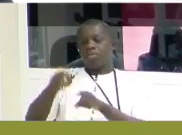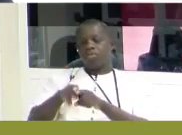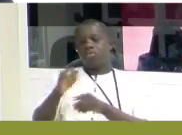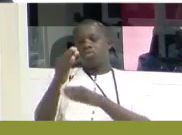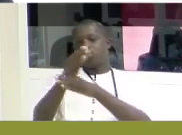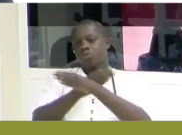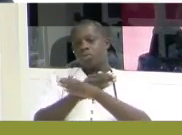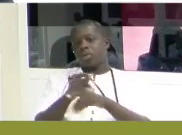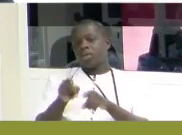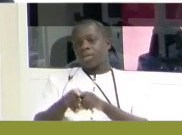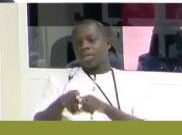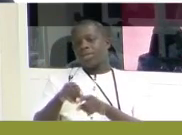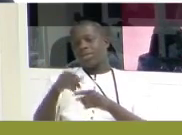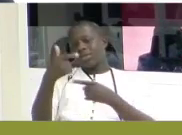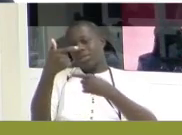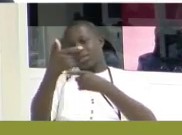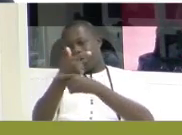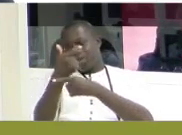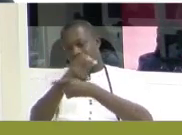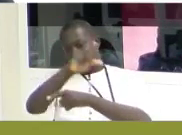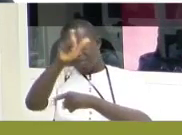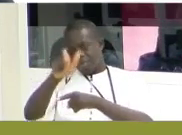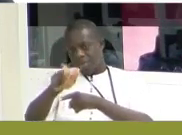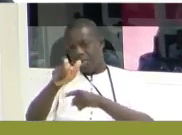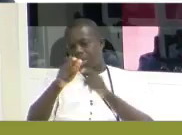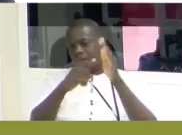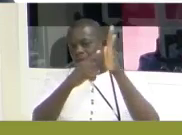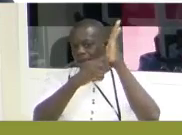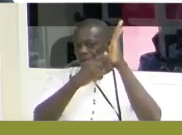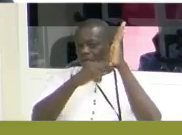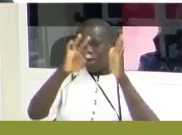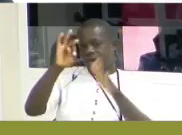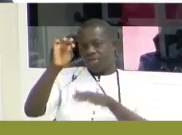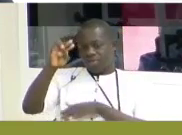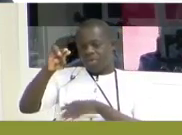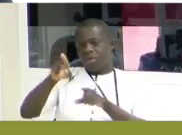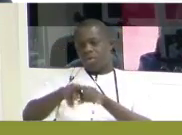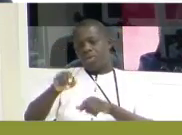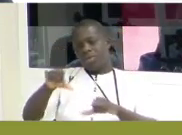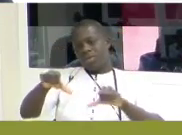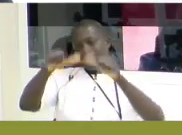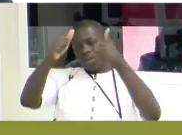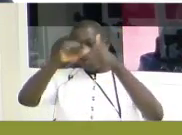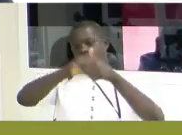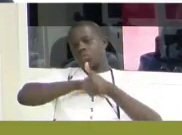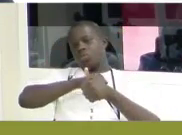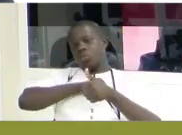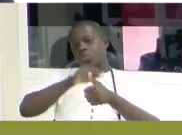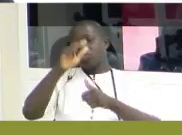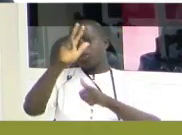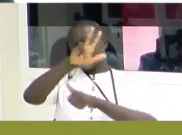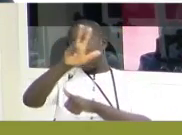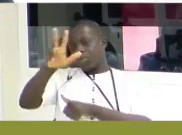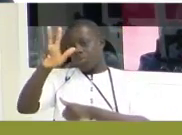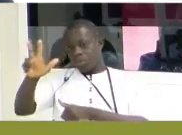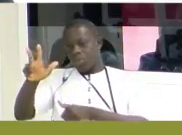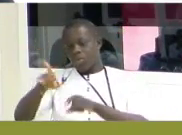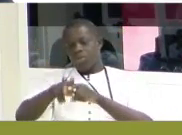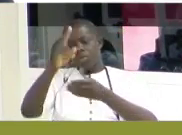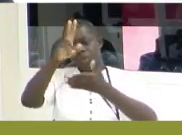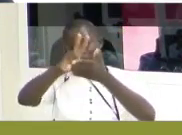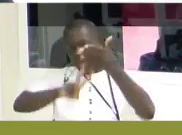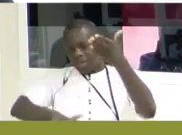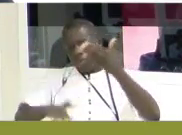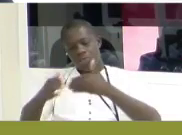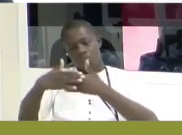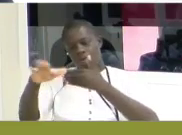Observer prior to leaving, so when he got to the US, he also established his own website. So I was reading a lot, almost all his daily postings.